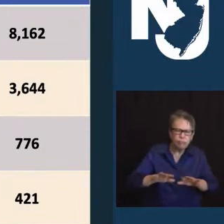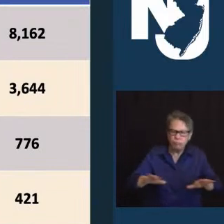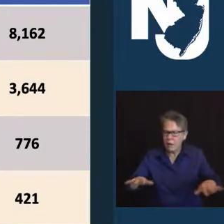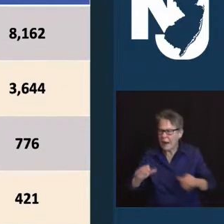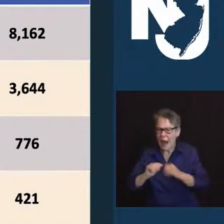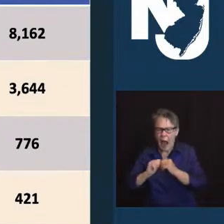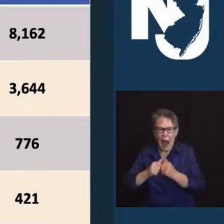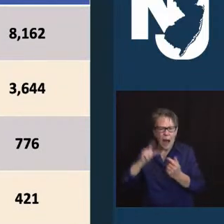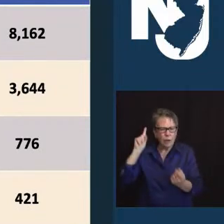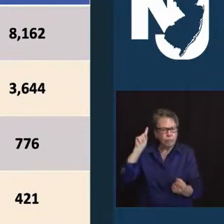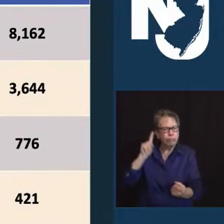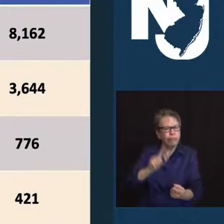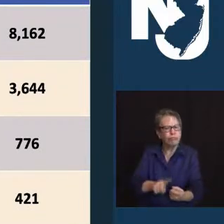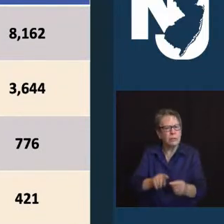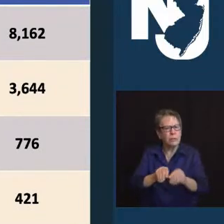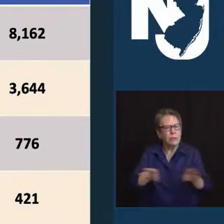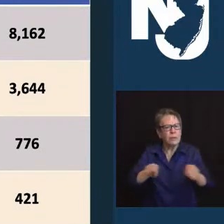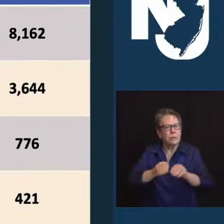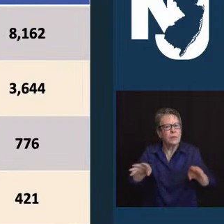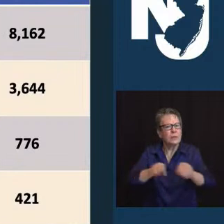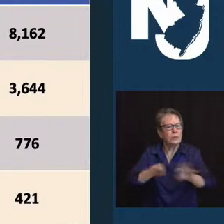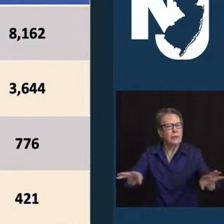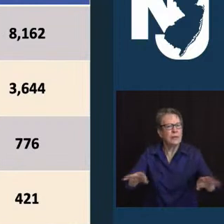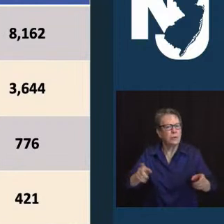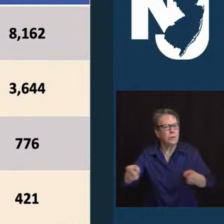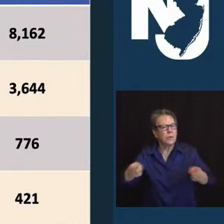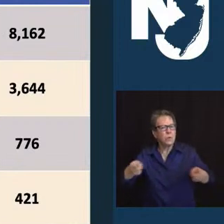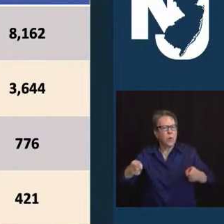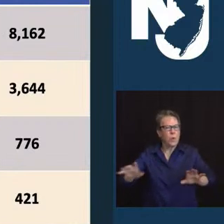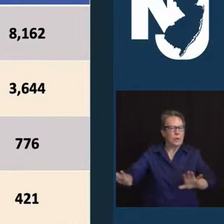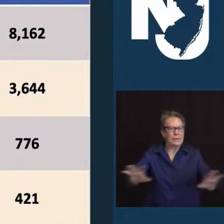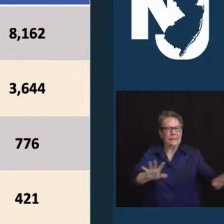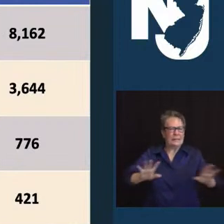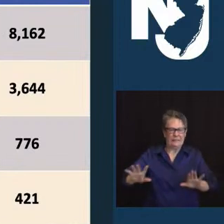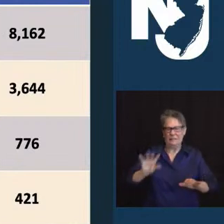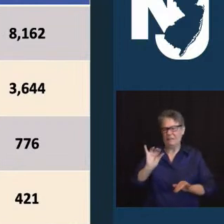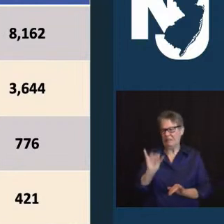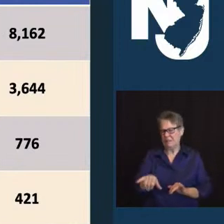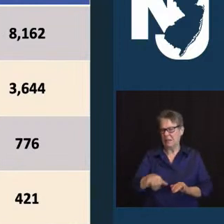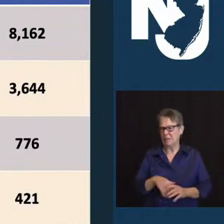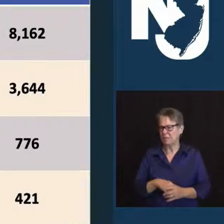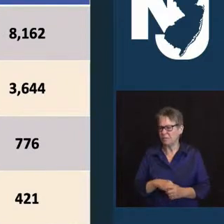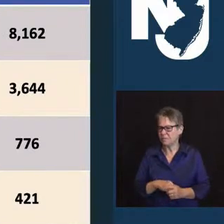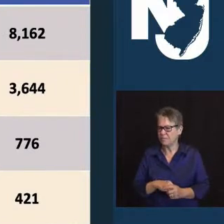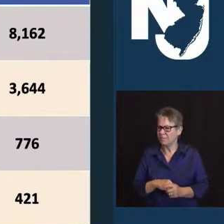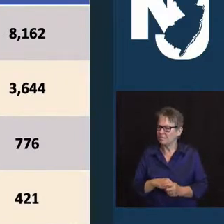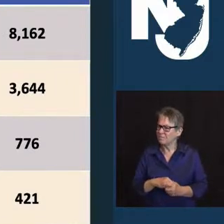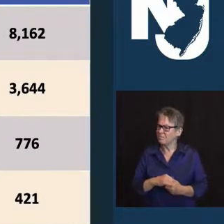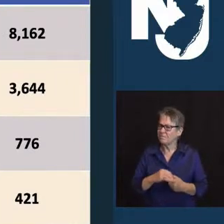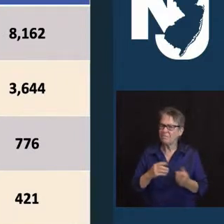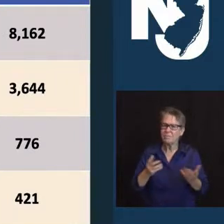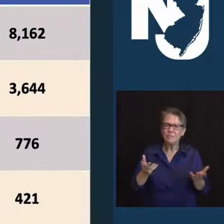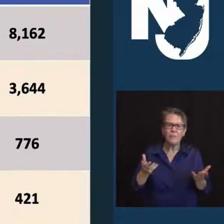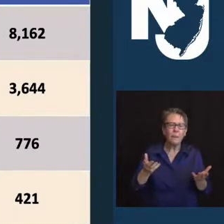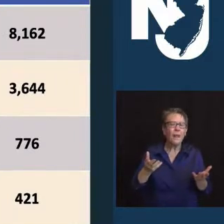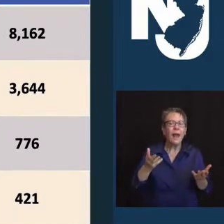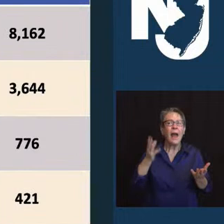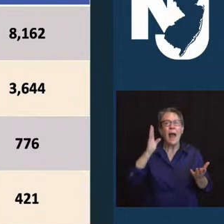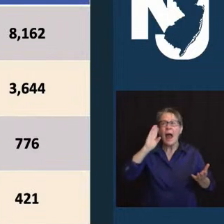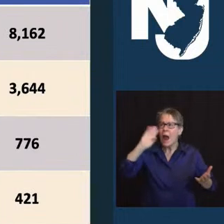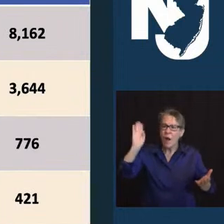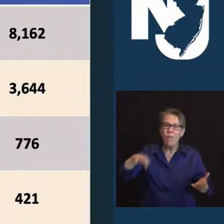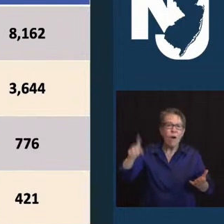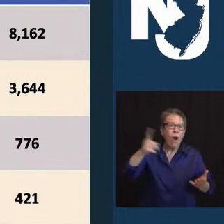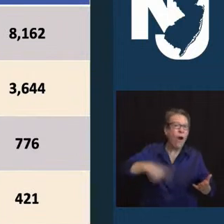over-prepared. To do that will require all of us to redouble our efforts when it comes to overcoming our pandemic fatigue. And I get it, we are